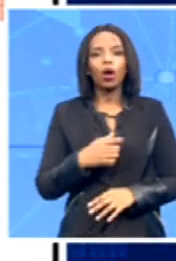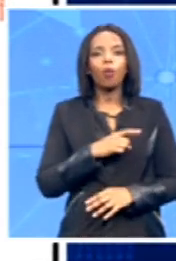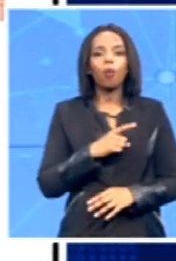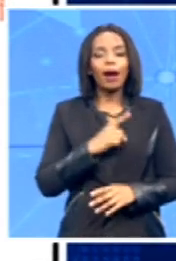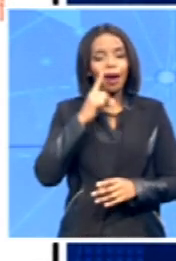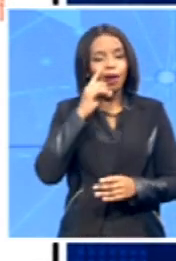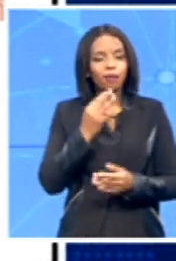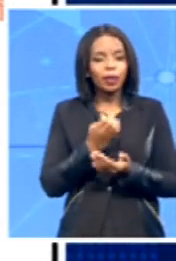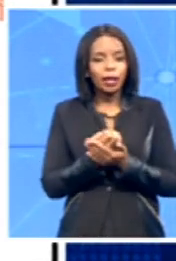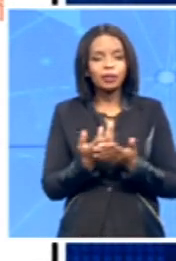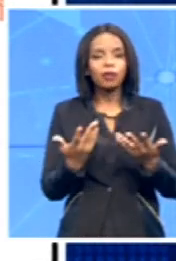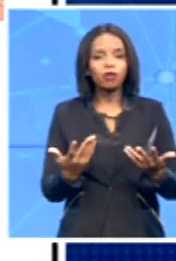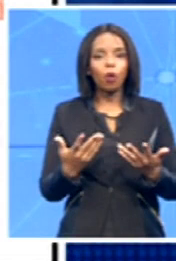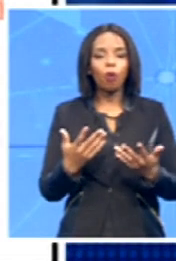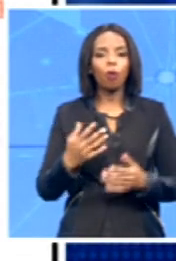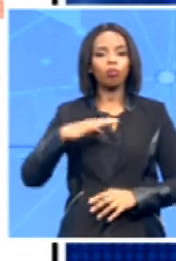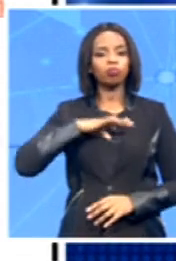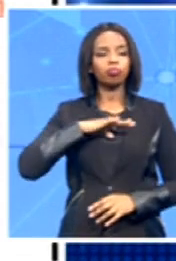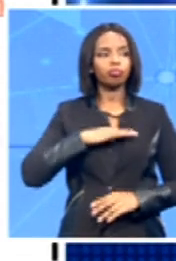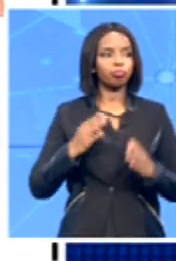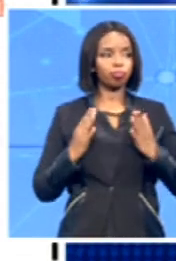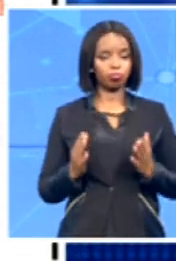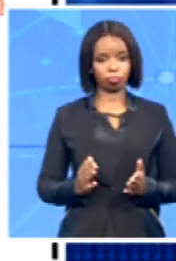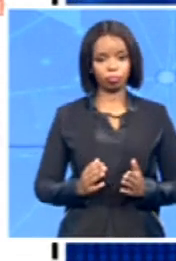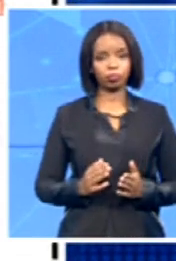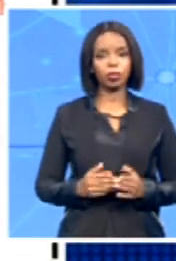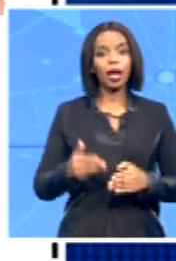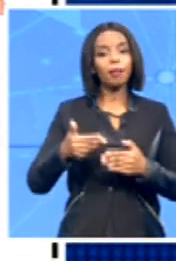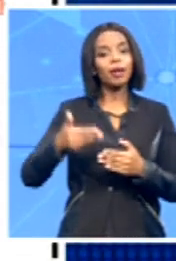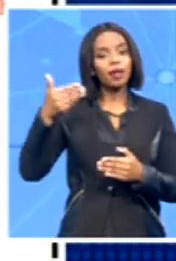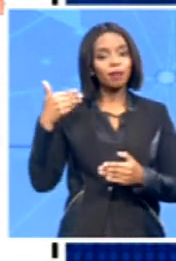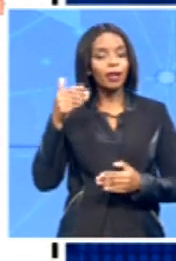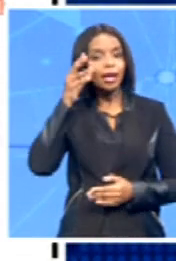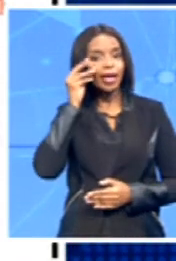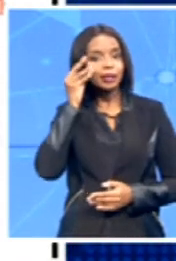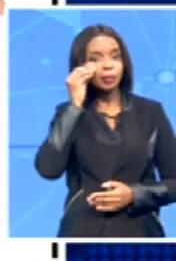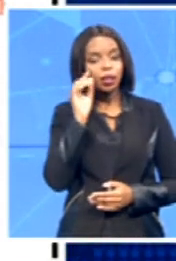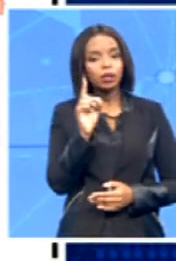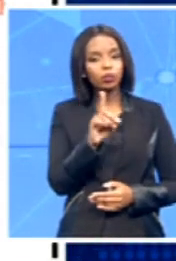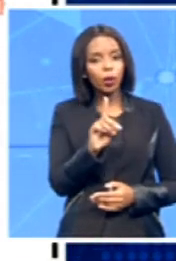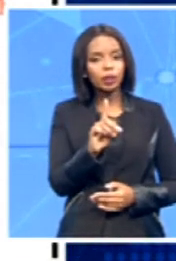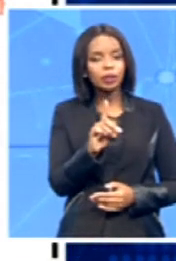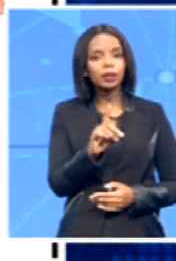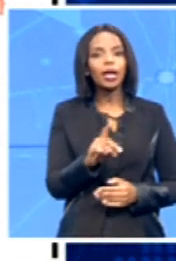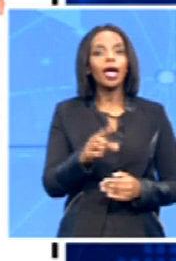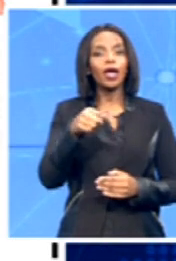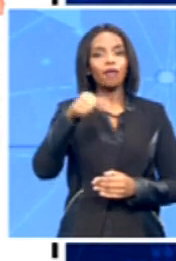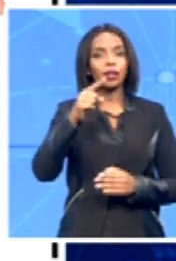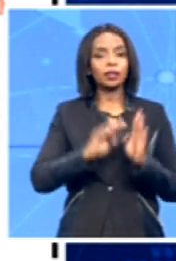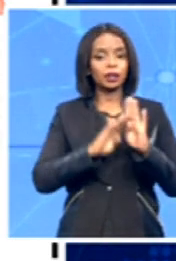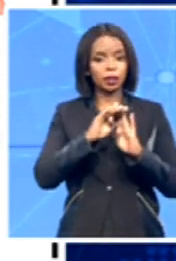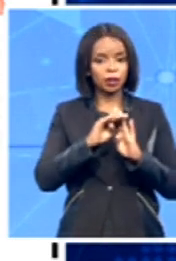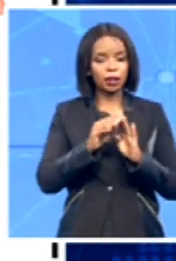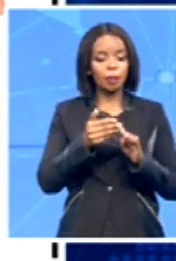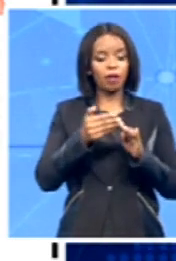what our previous experience was, whenever we took it after the first wave, before the second wave, after the second wave,